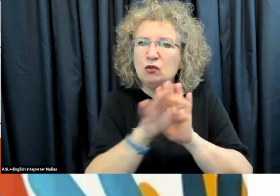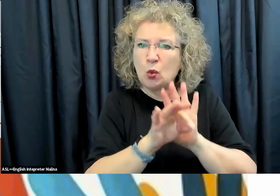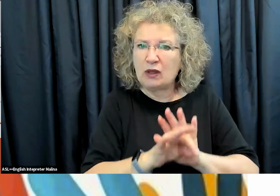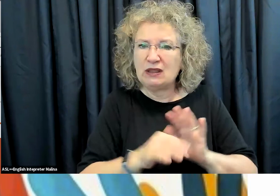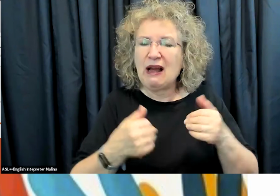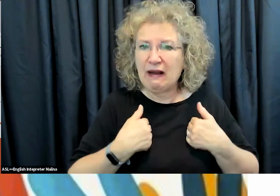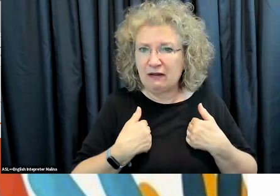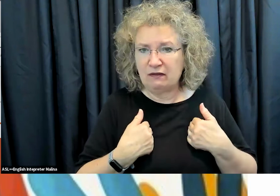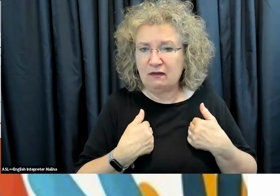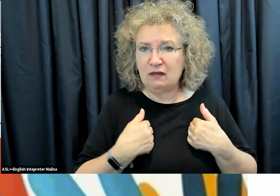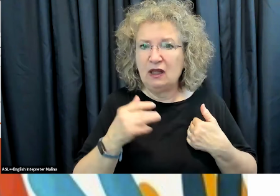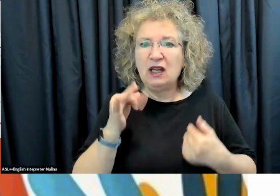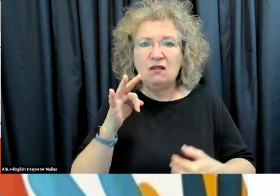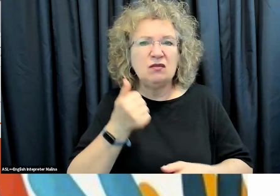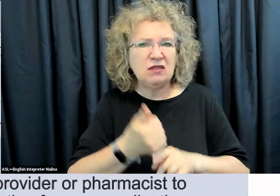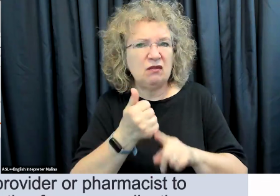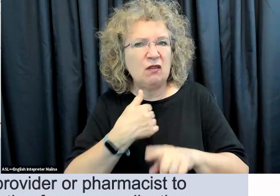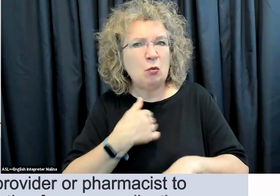please.